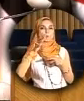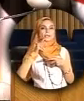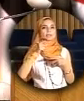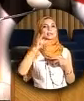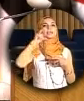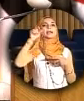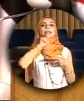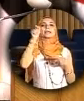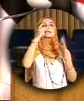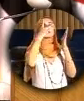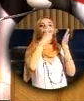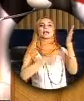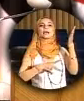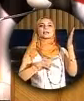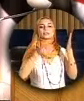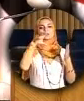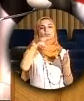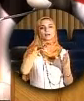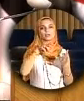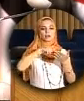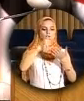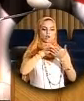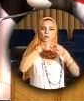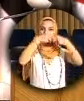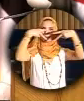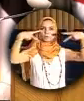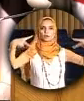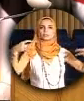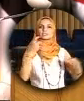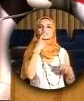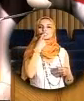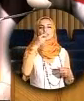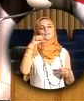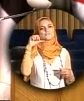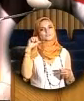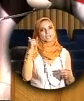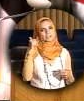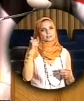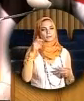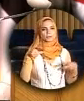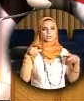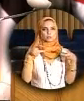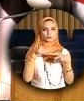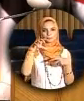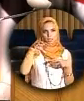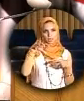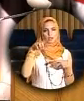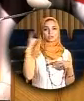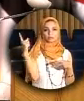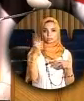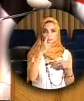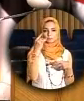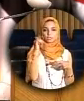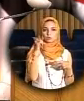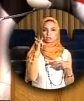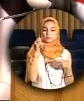on sharing experience on best practices in ICT services for persons with disabilities is a very positive step in this